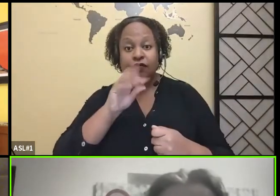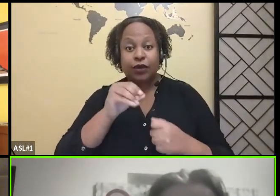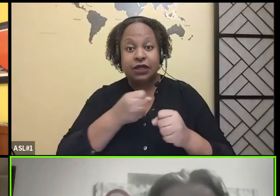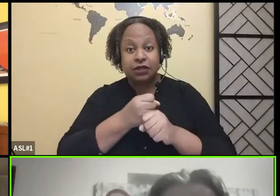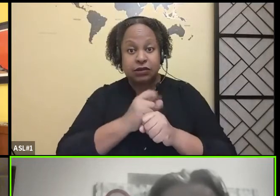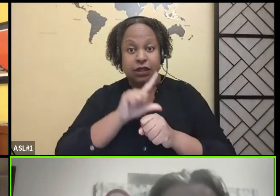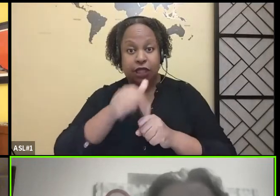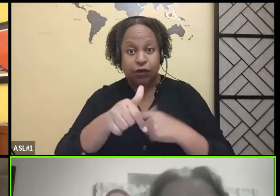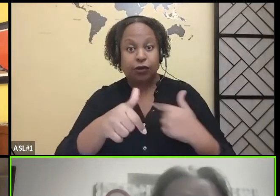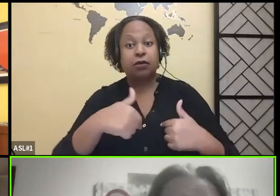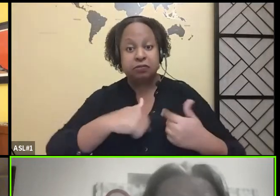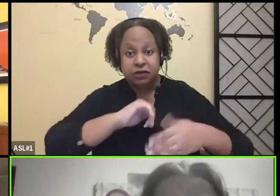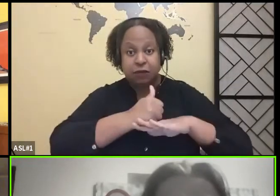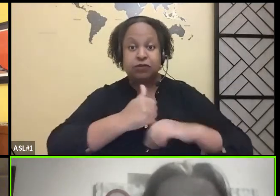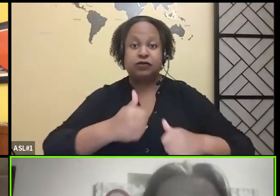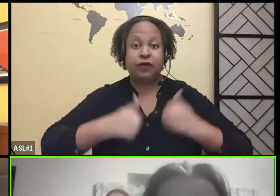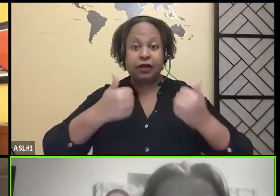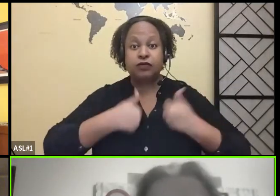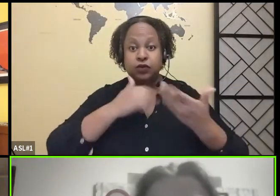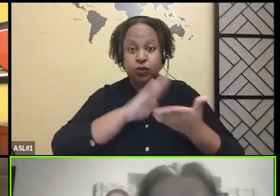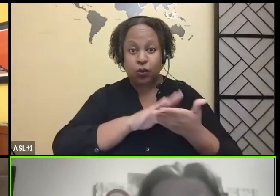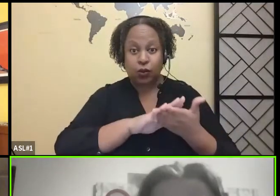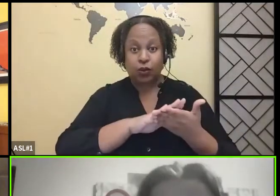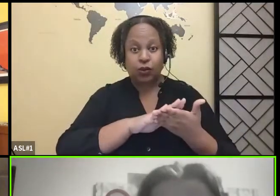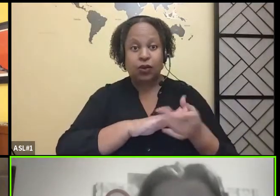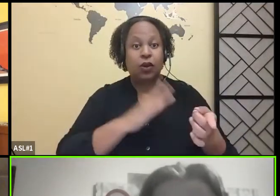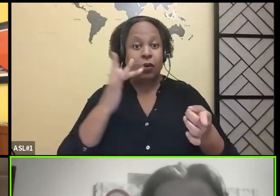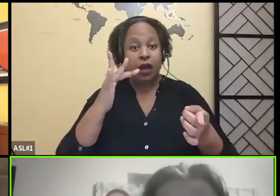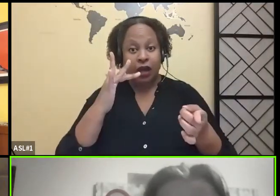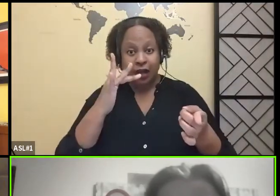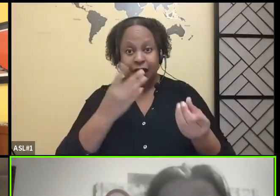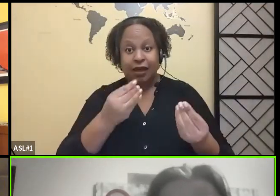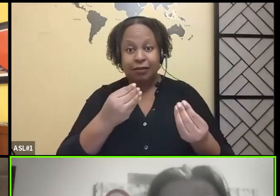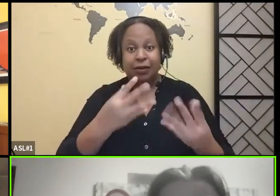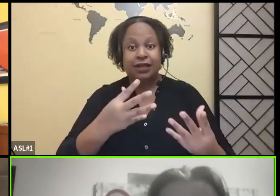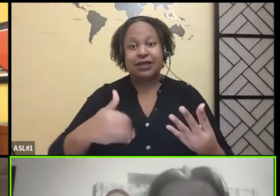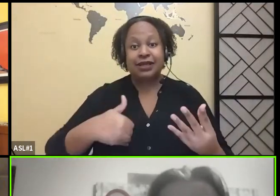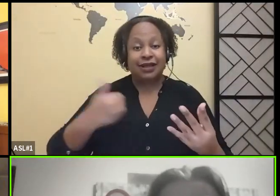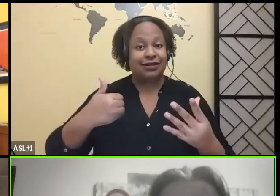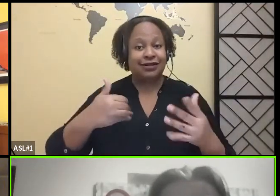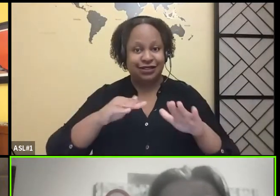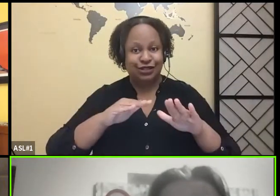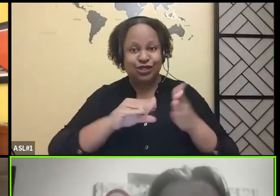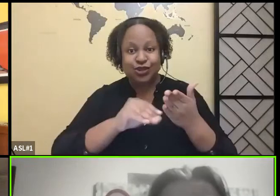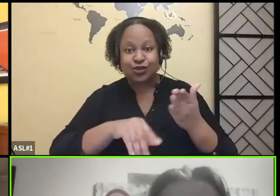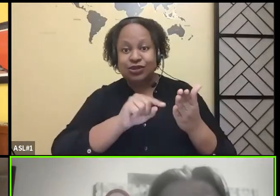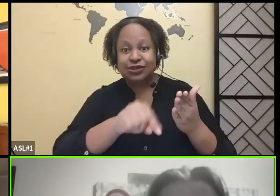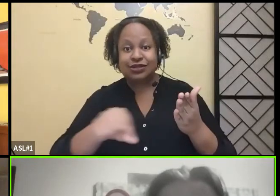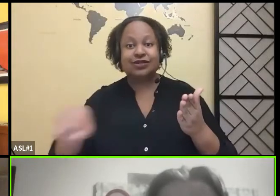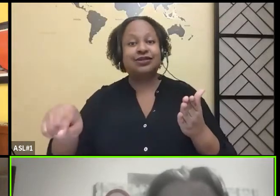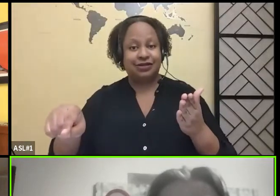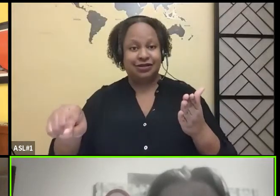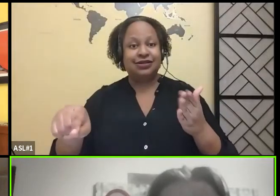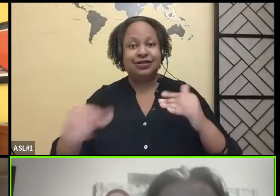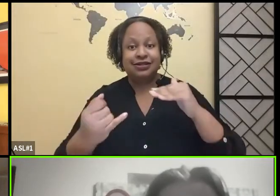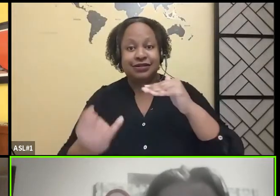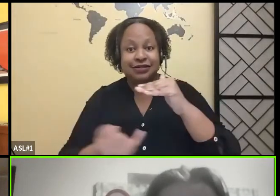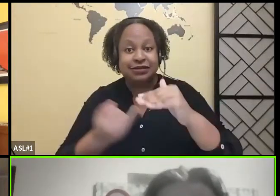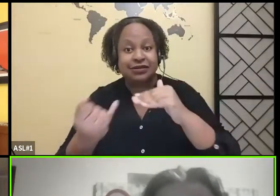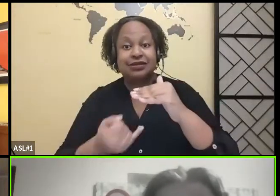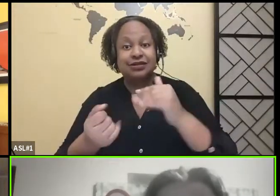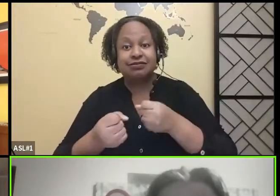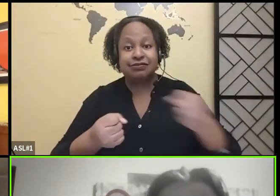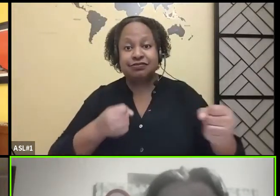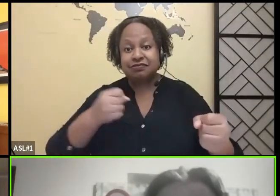again, because all those kids got quarantined. And so you had to create new school